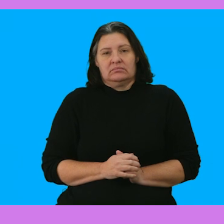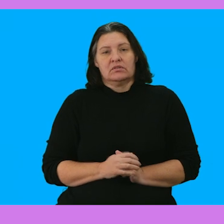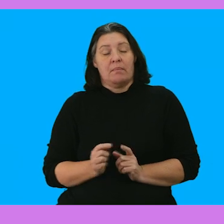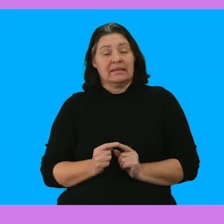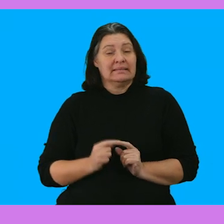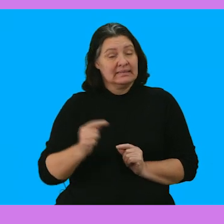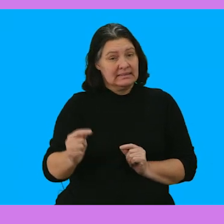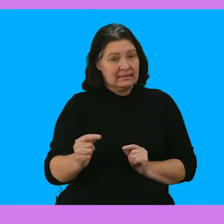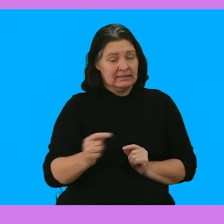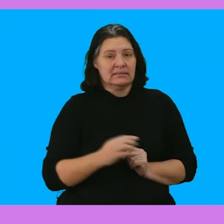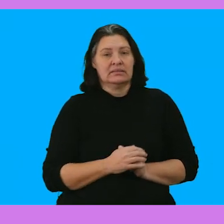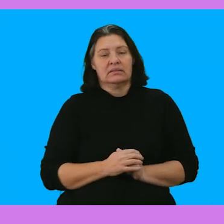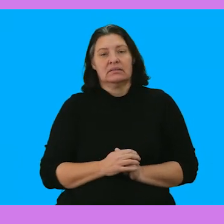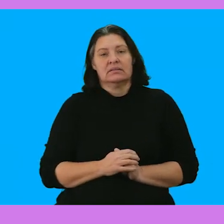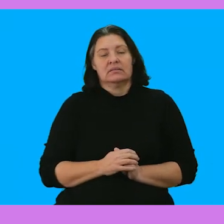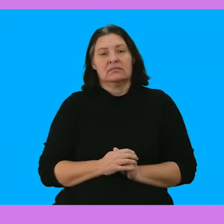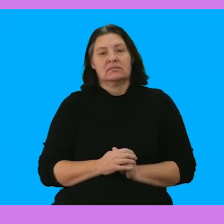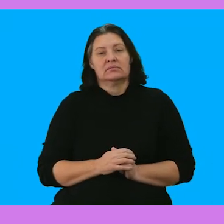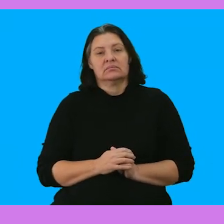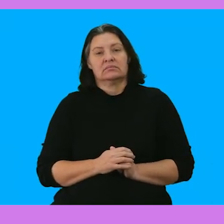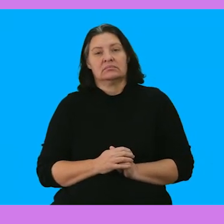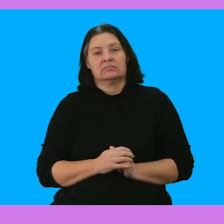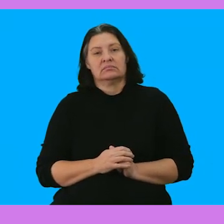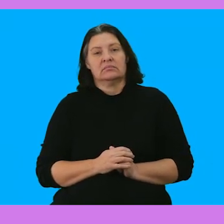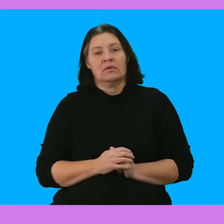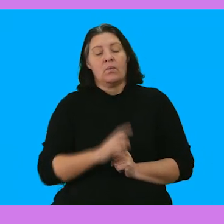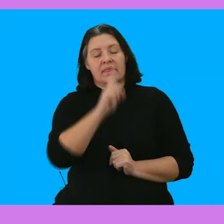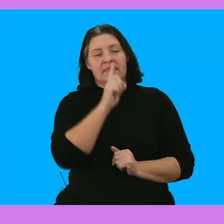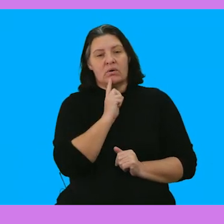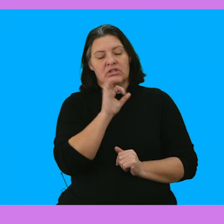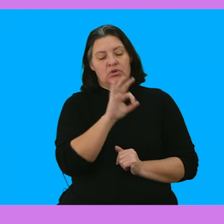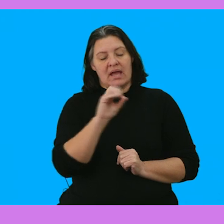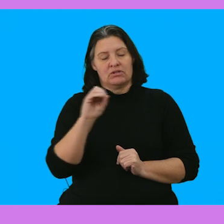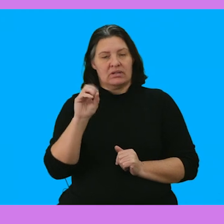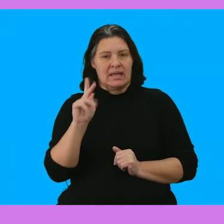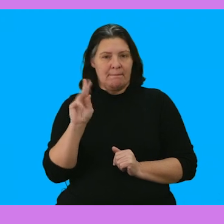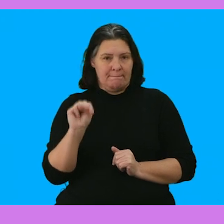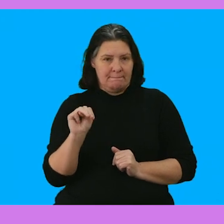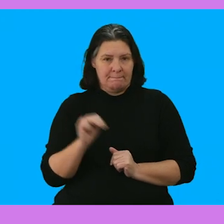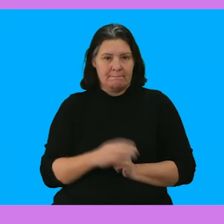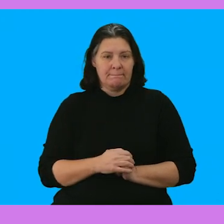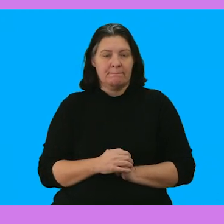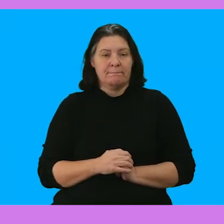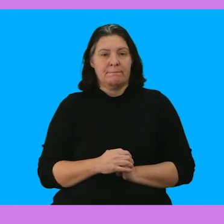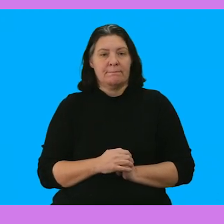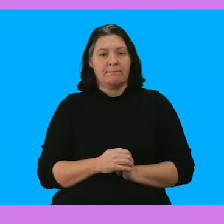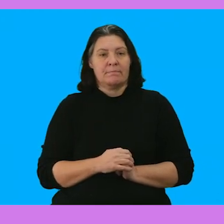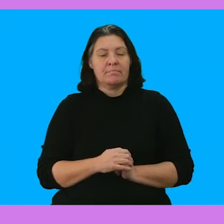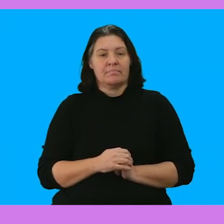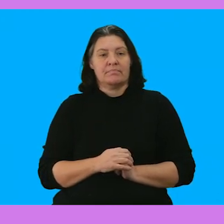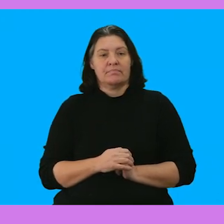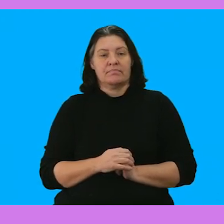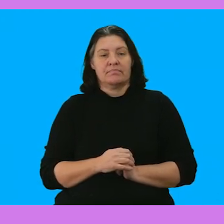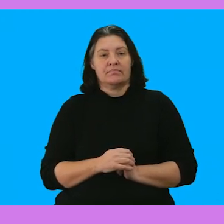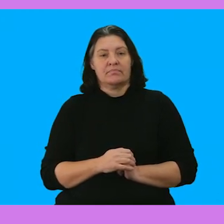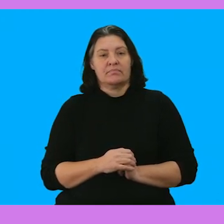start by indicating my distance. So this is 1,300 kilometers. I'll take the 1,300